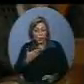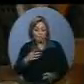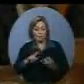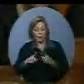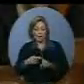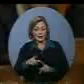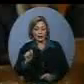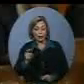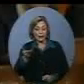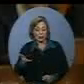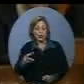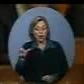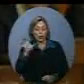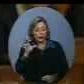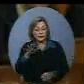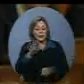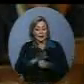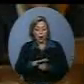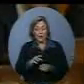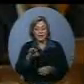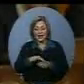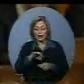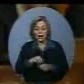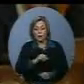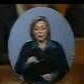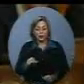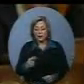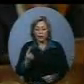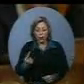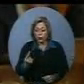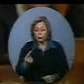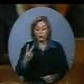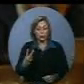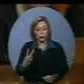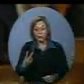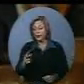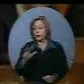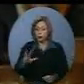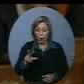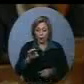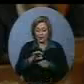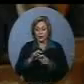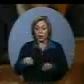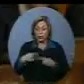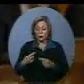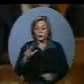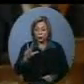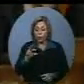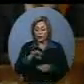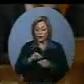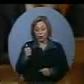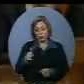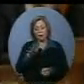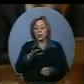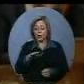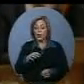election, not in two elections, but in three elections, where he made a solemn pact with the voters to stand up in this place and vote against the